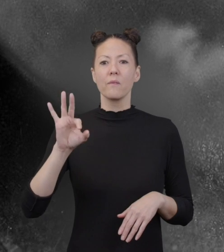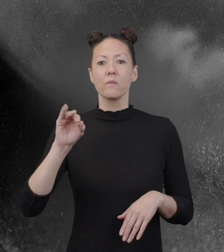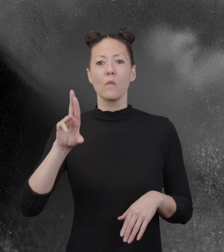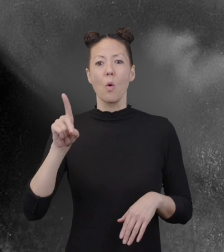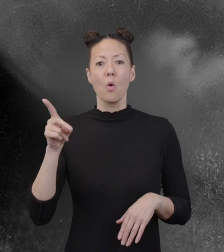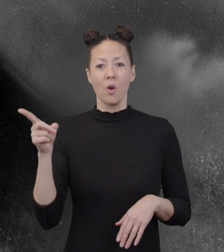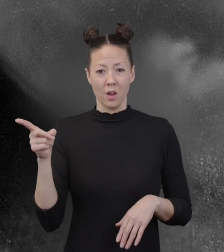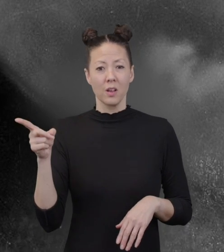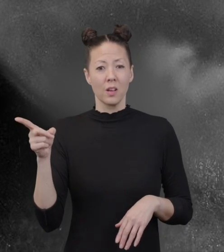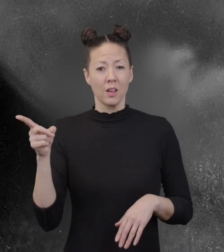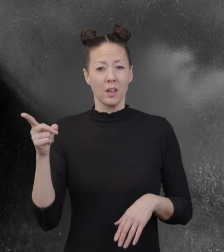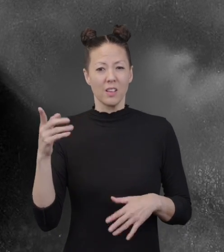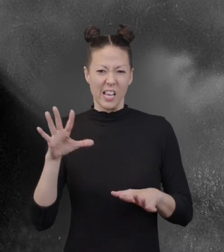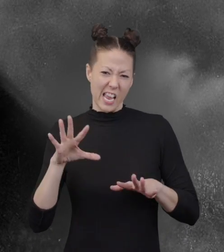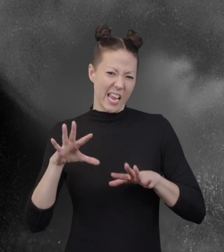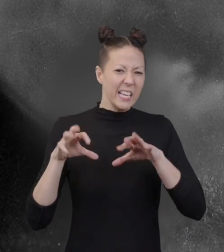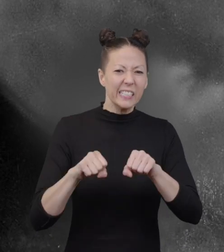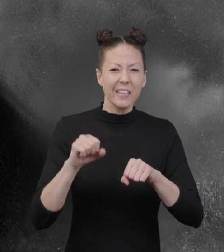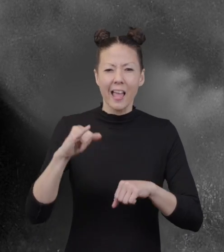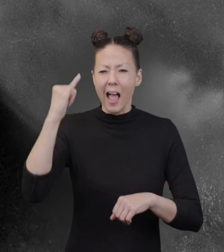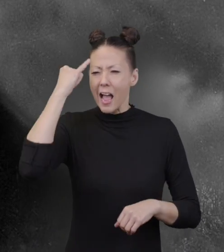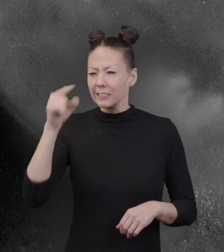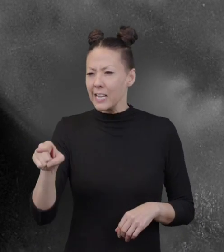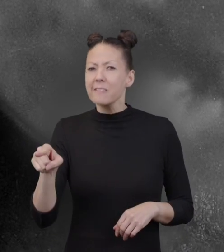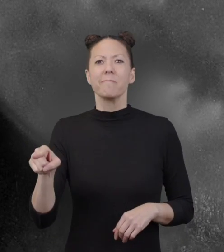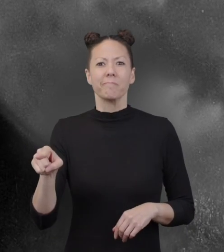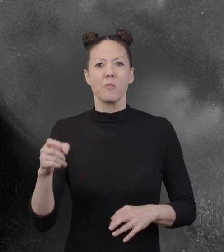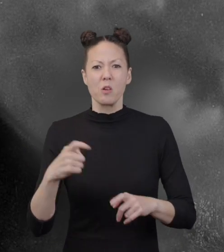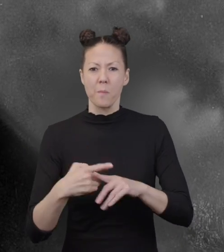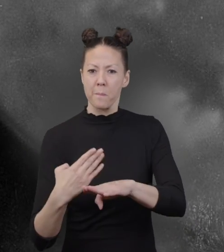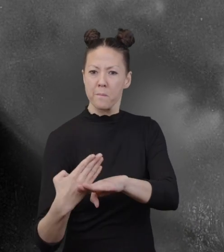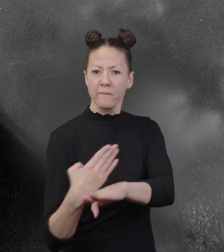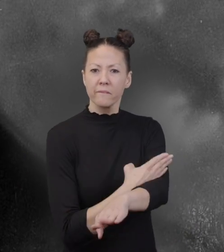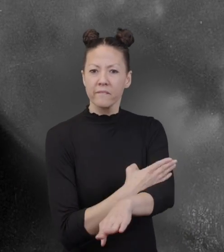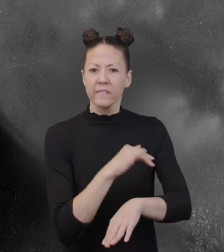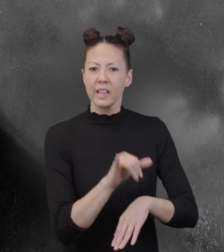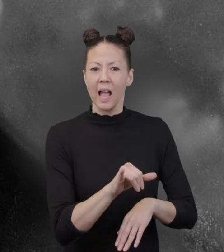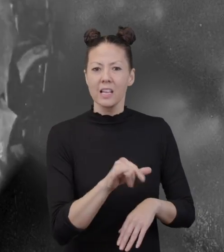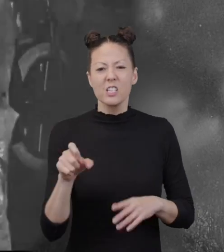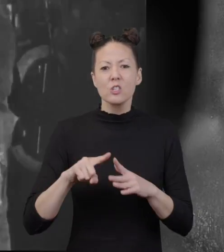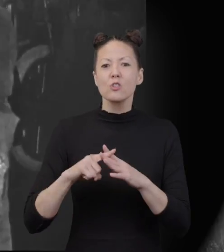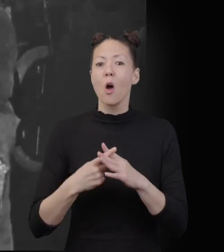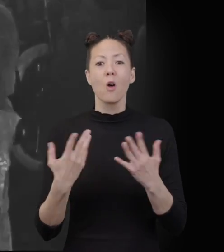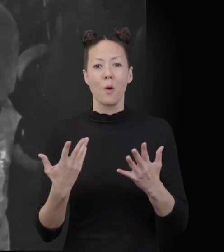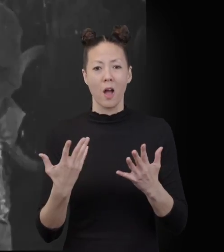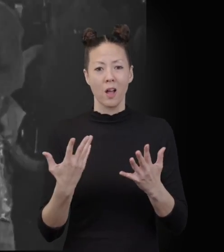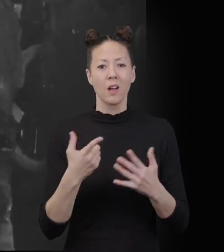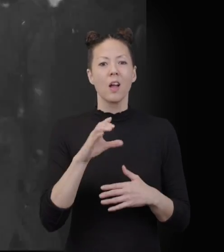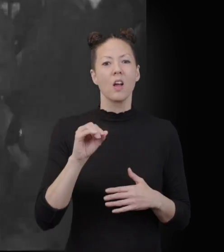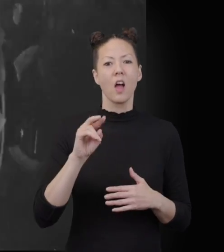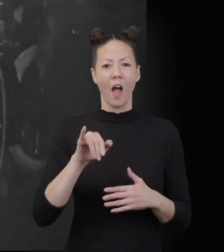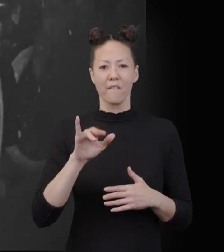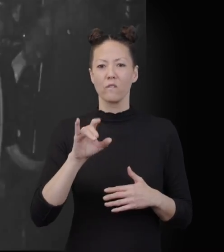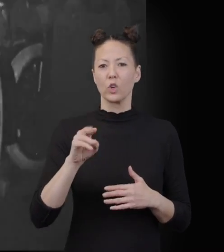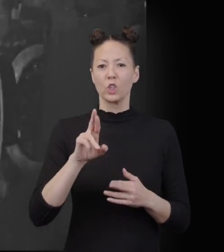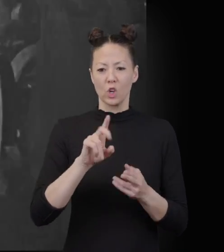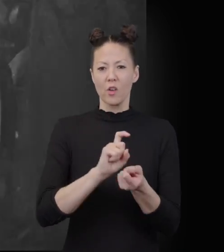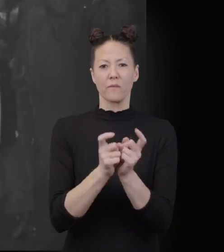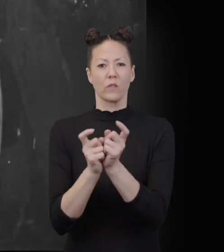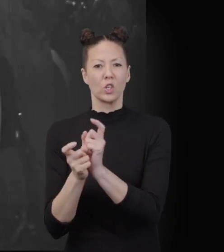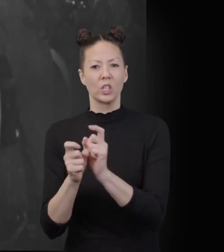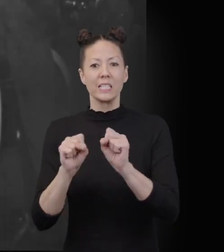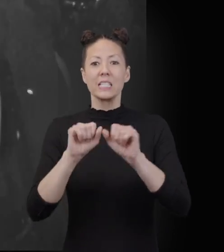Henry Ford, seized on this idea and improved it. He started using a conveyor system like